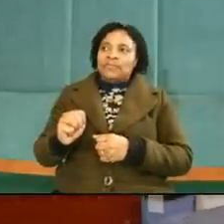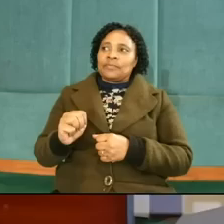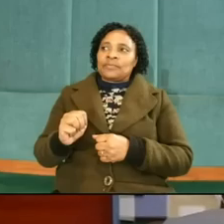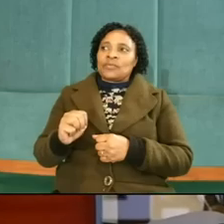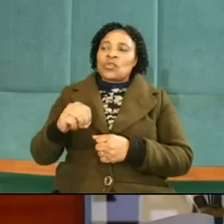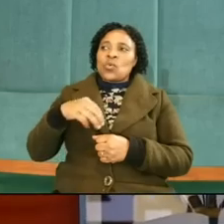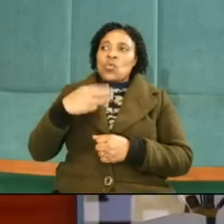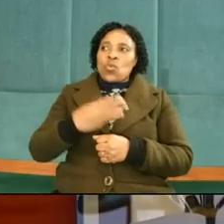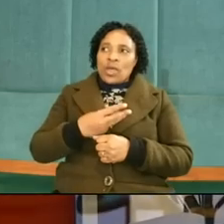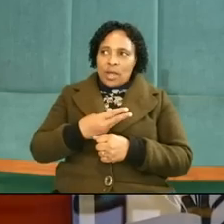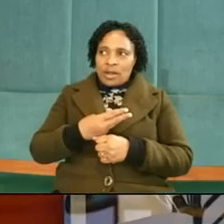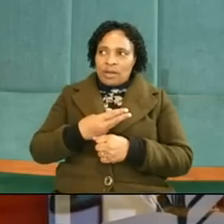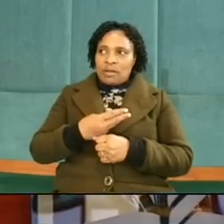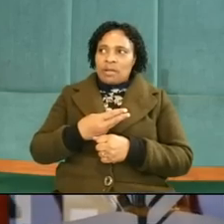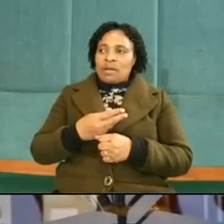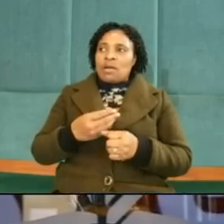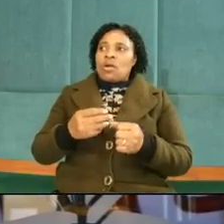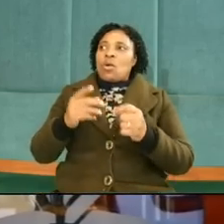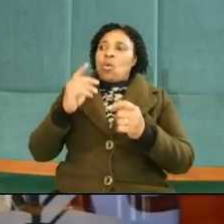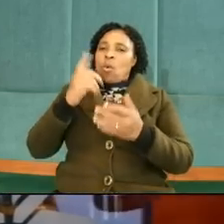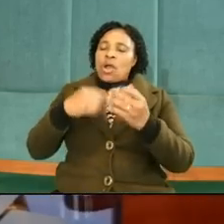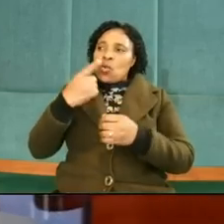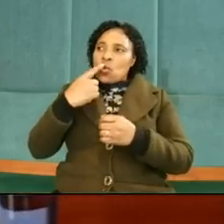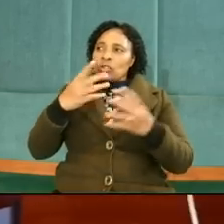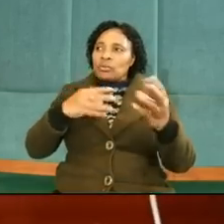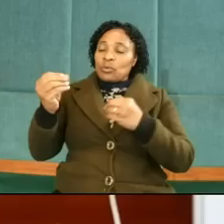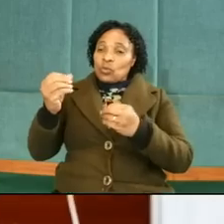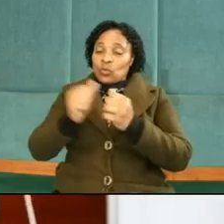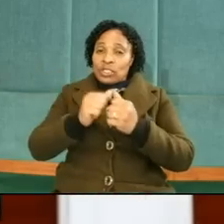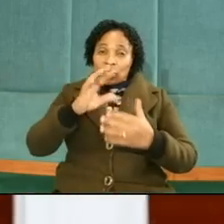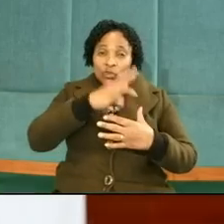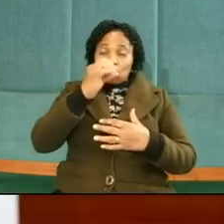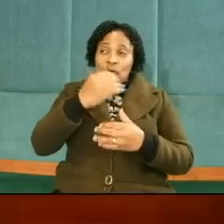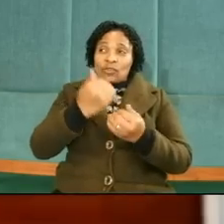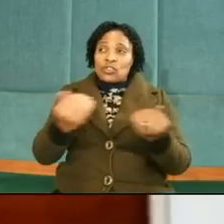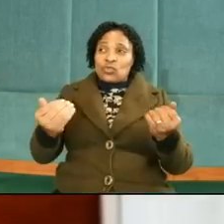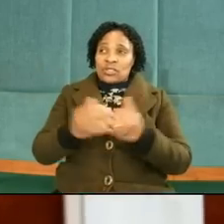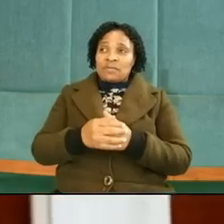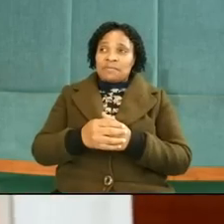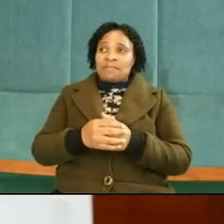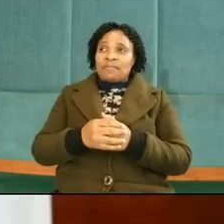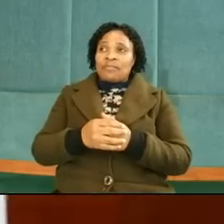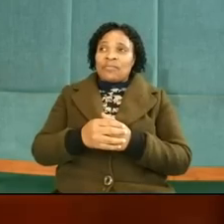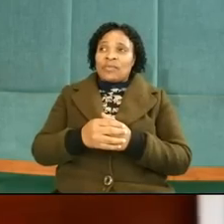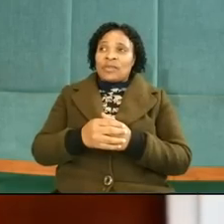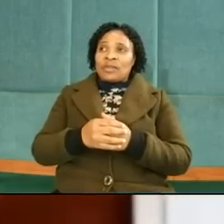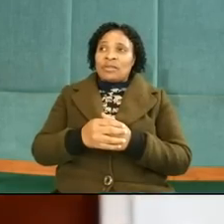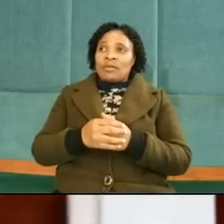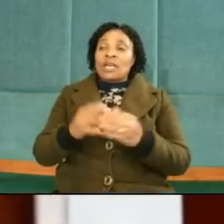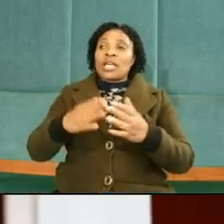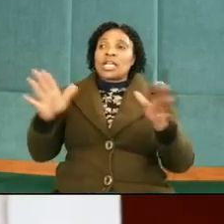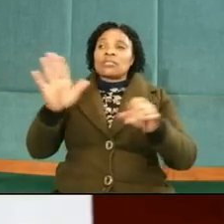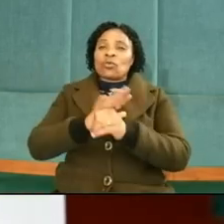Because there's a war going on for the souls of the children, and we are grateful that we